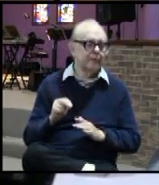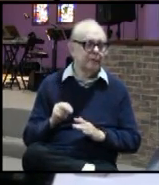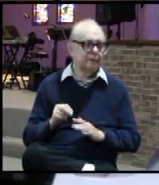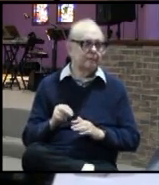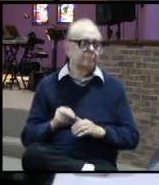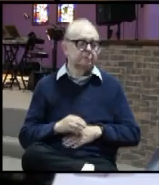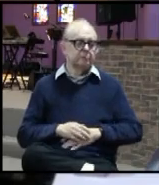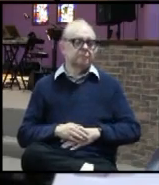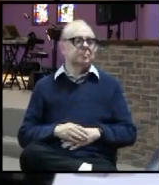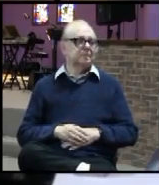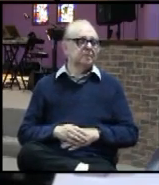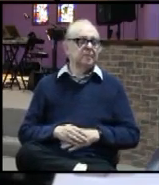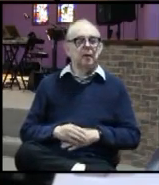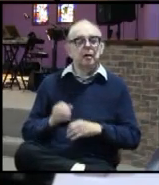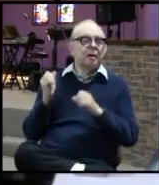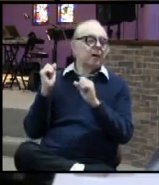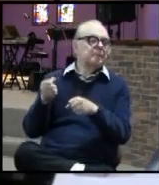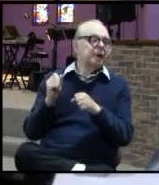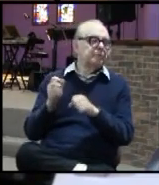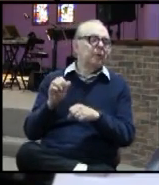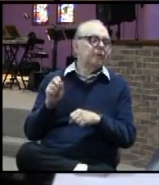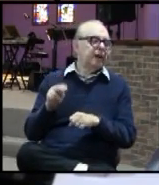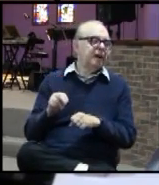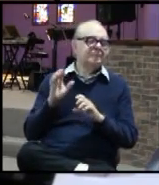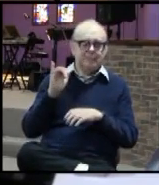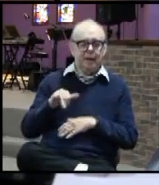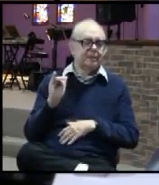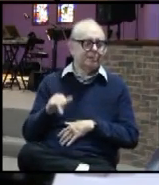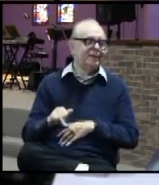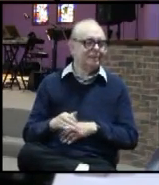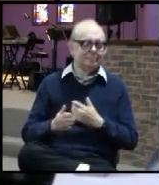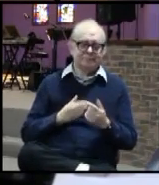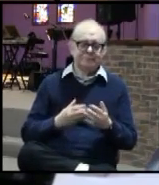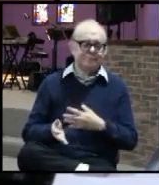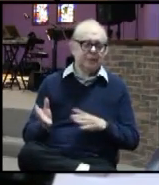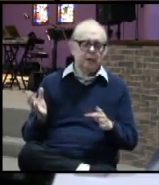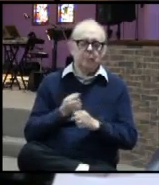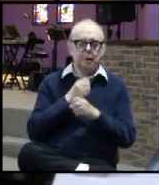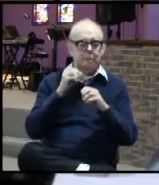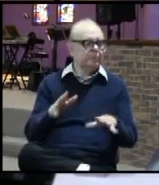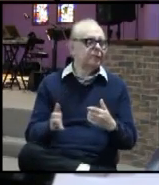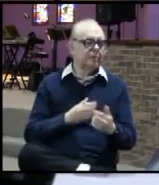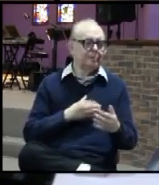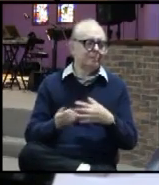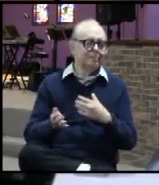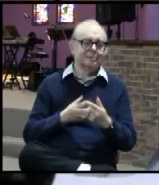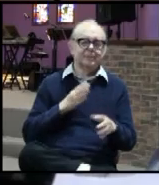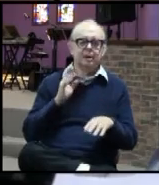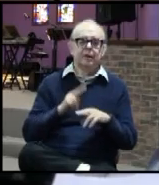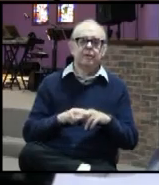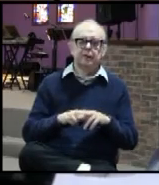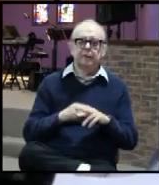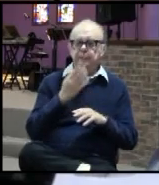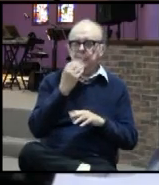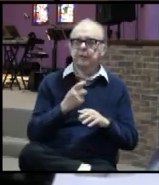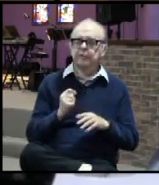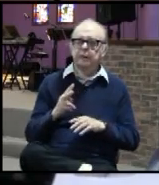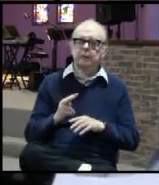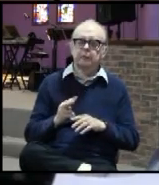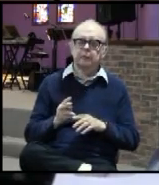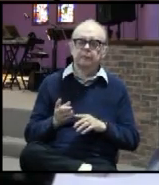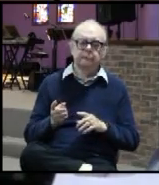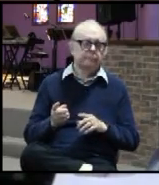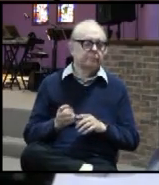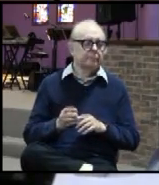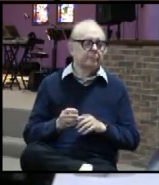Cincinnati Reds fan. I don't care if they're winning or losing. I will sit in front of that TV and I will cheer. Okay? When they